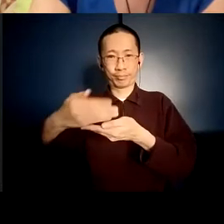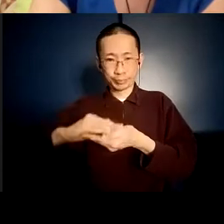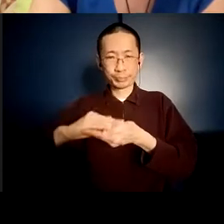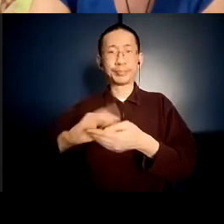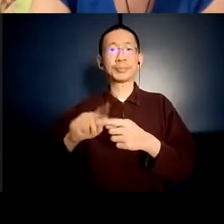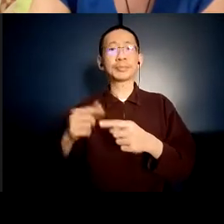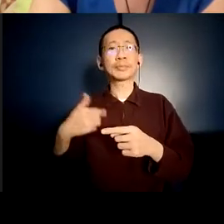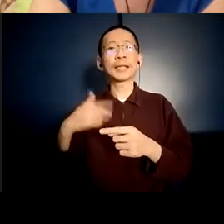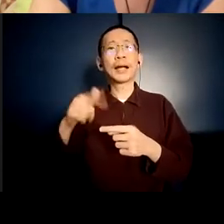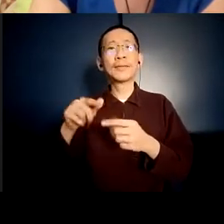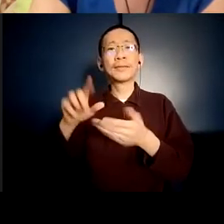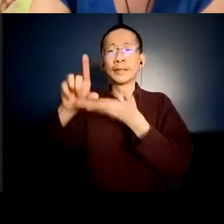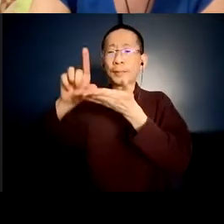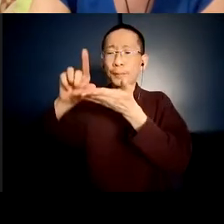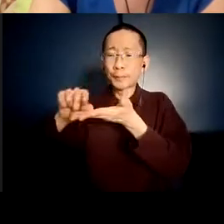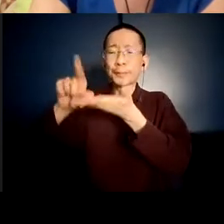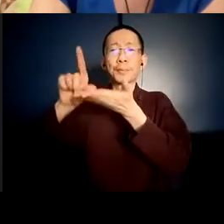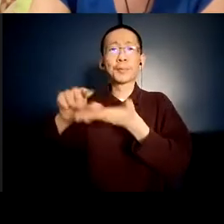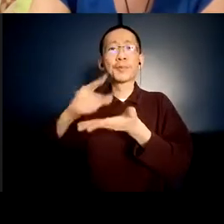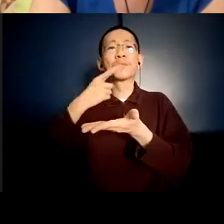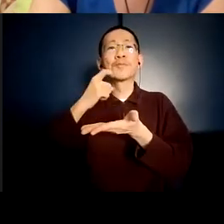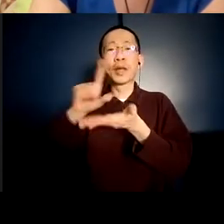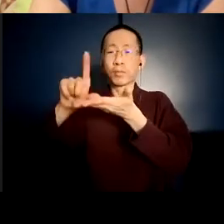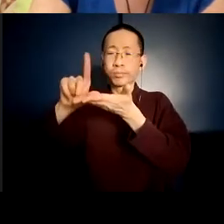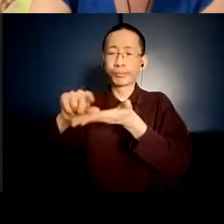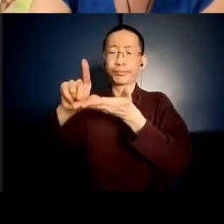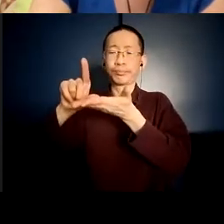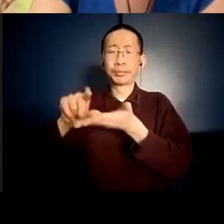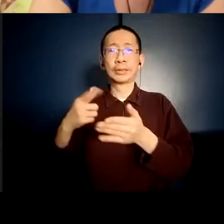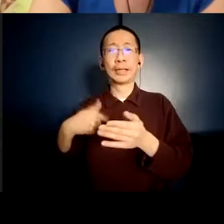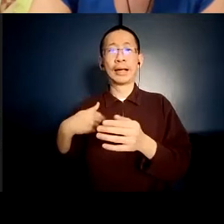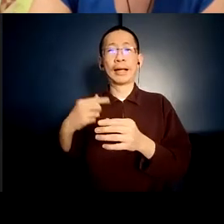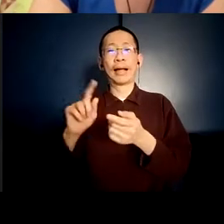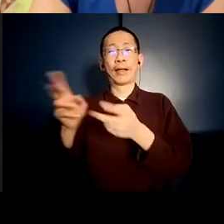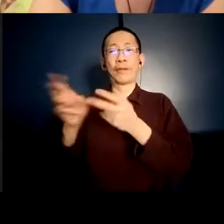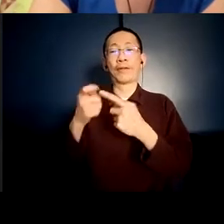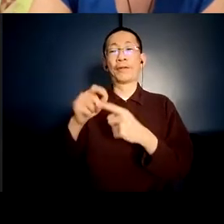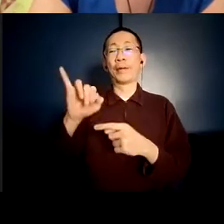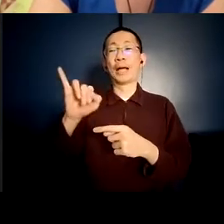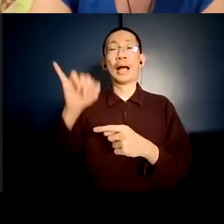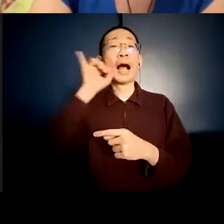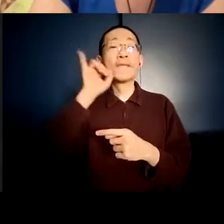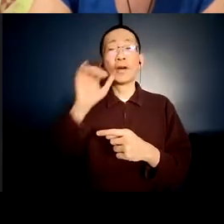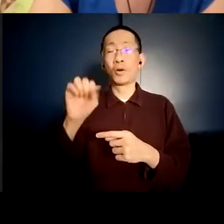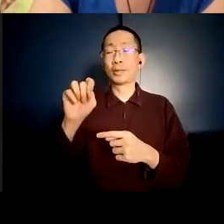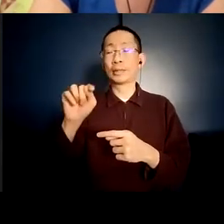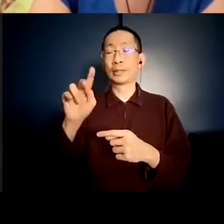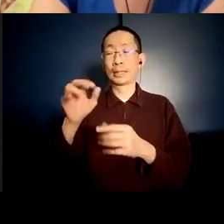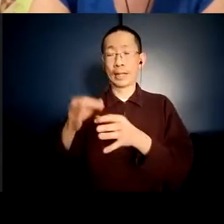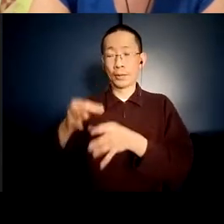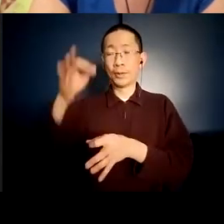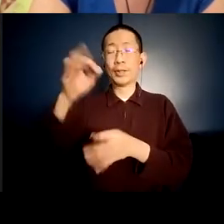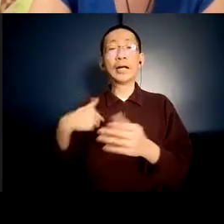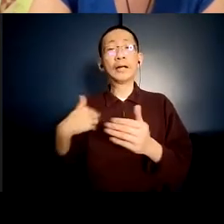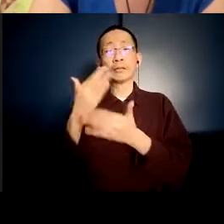little plunger here that I modified from an iPhone stand. And I have a couple of little suction cups